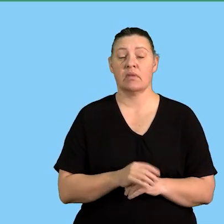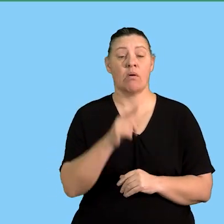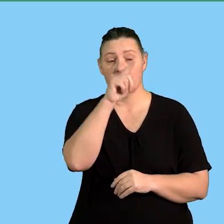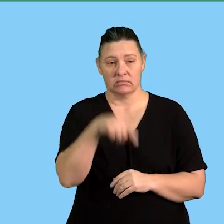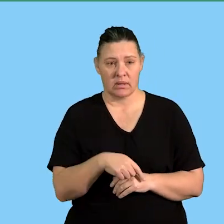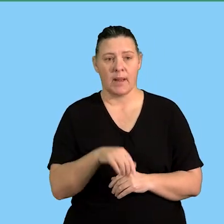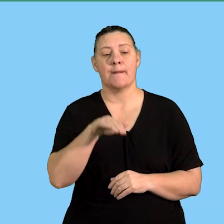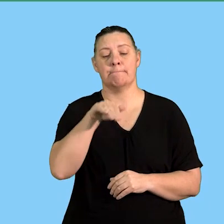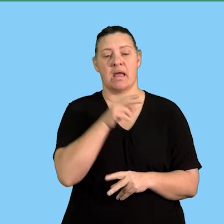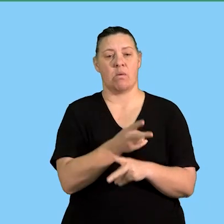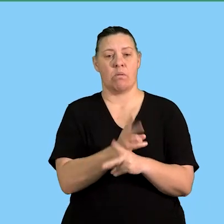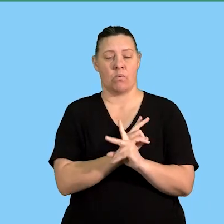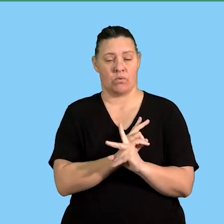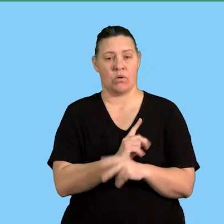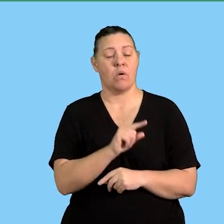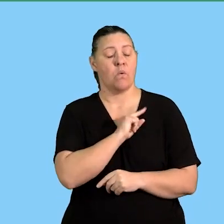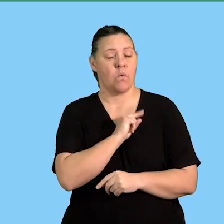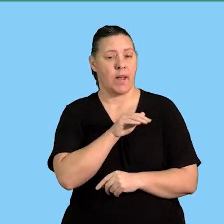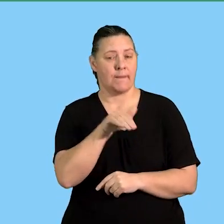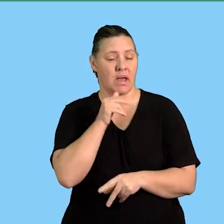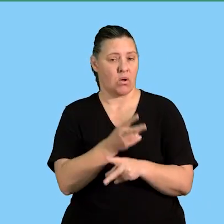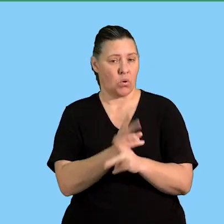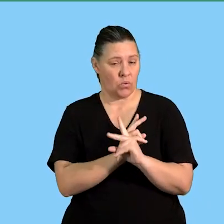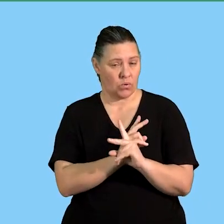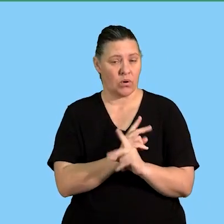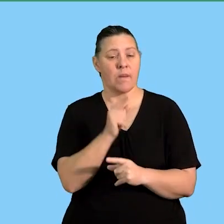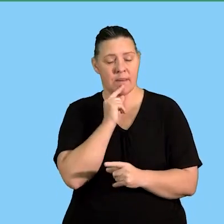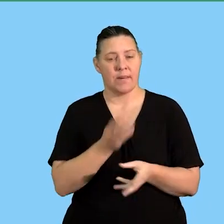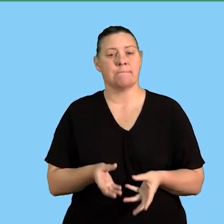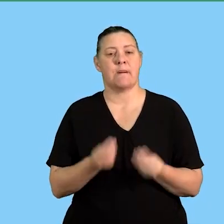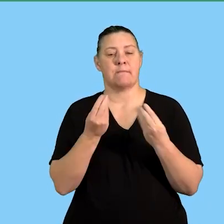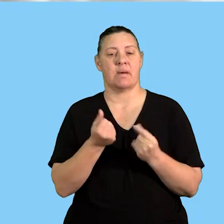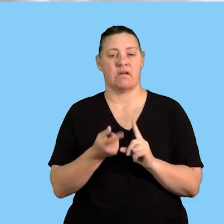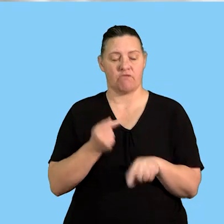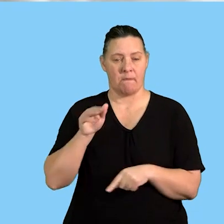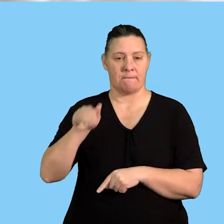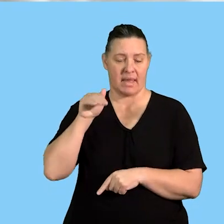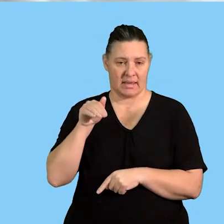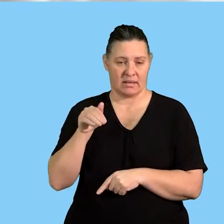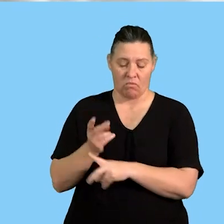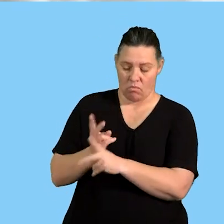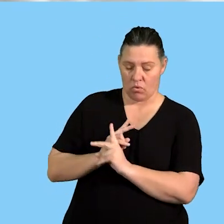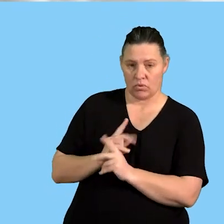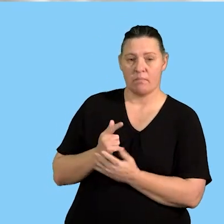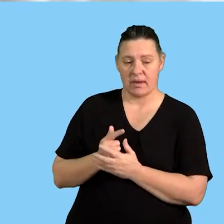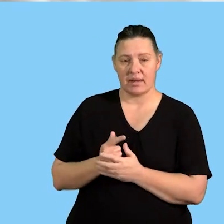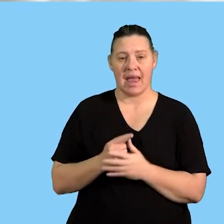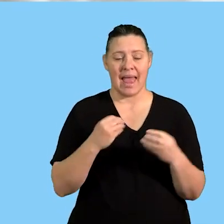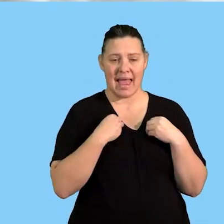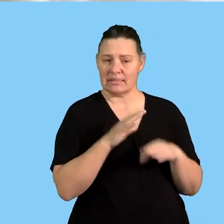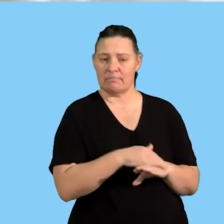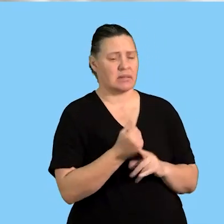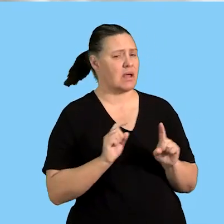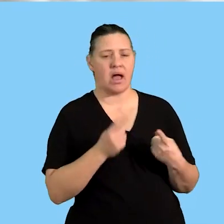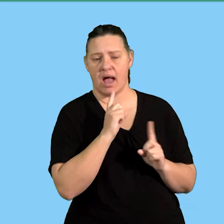be bank loan, because with a bank loan, we are talking about acquiring money from the bank. But asset-based cannot be